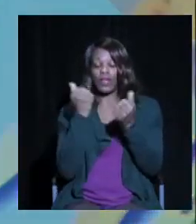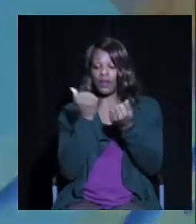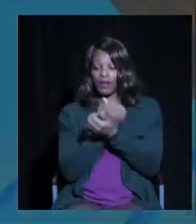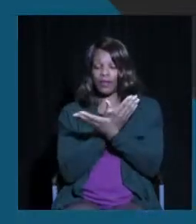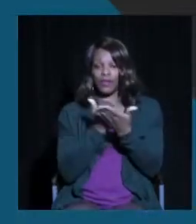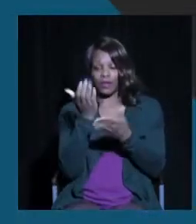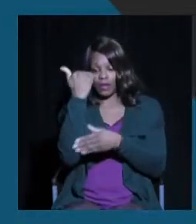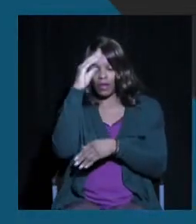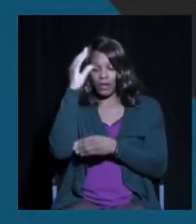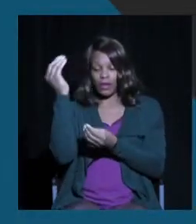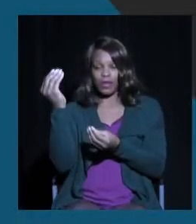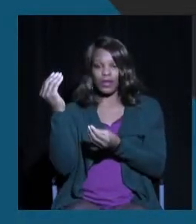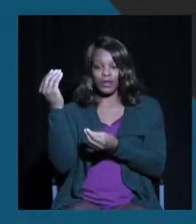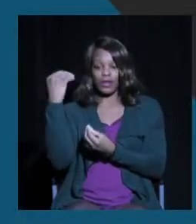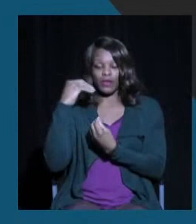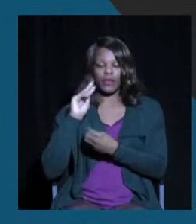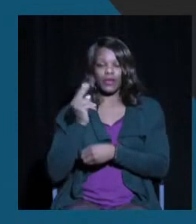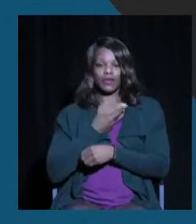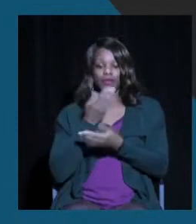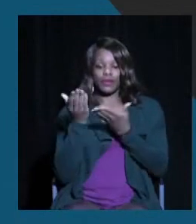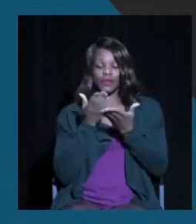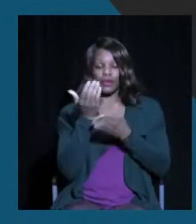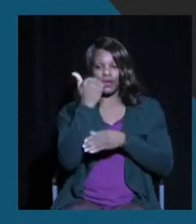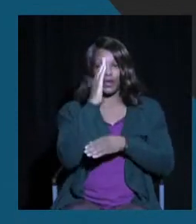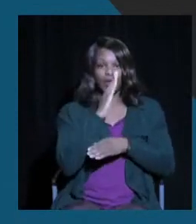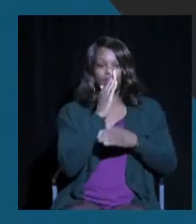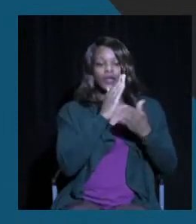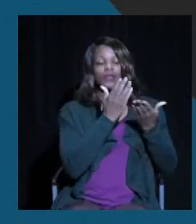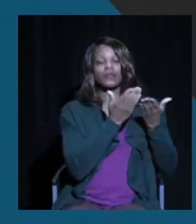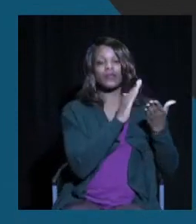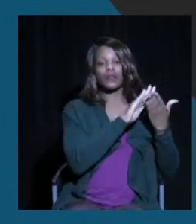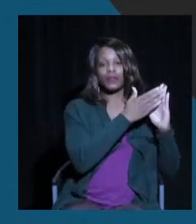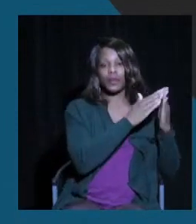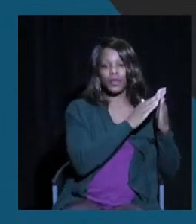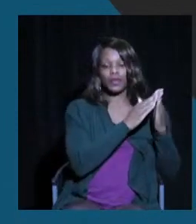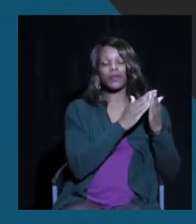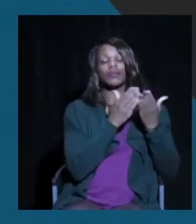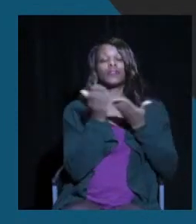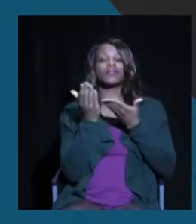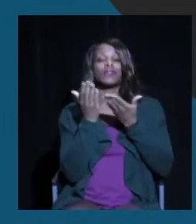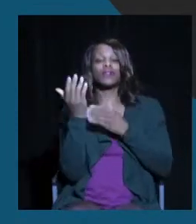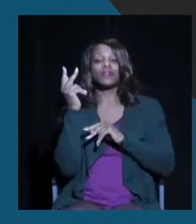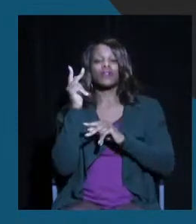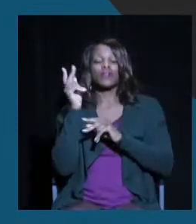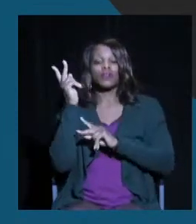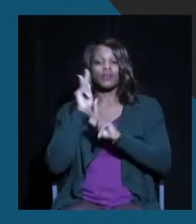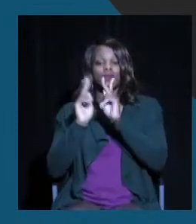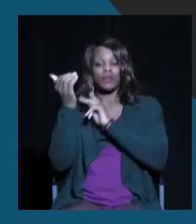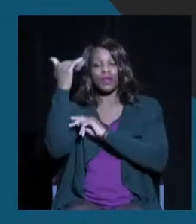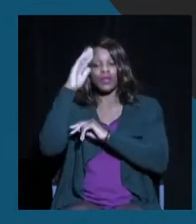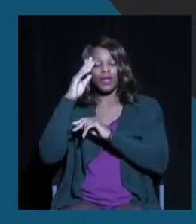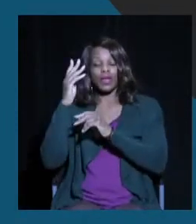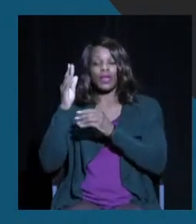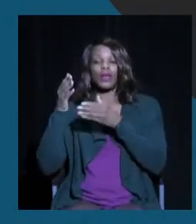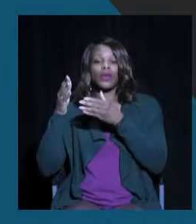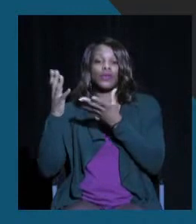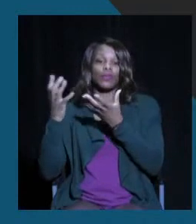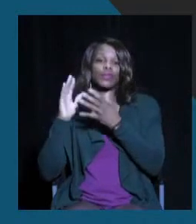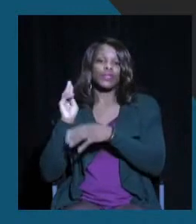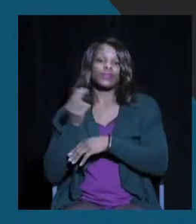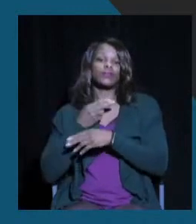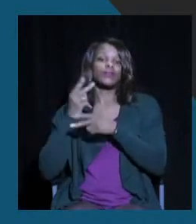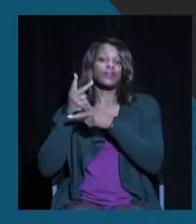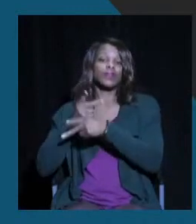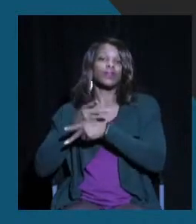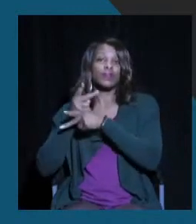has given us to serve God and to serve our community and to serve the people that God has put in our care. And so I